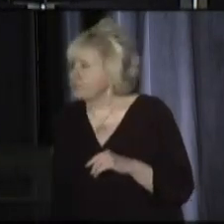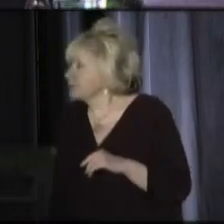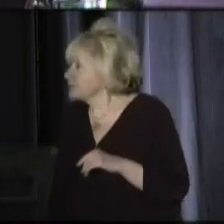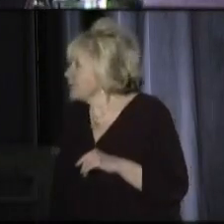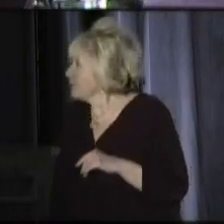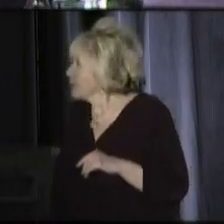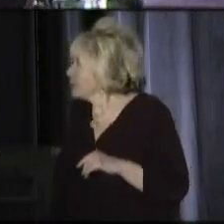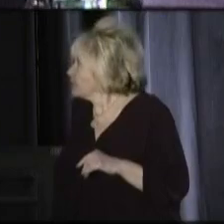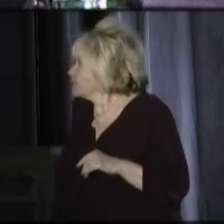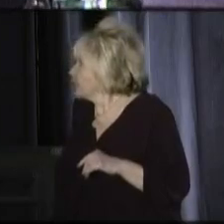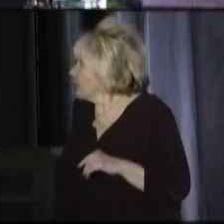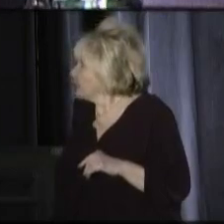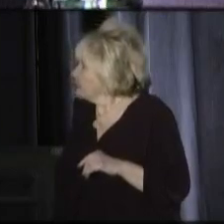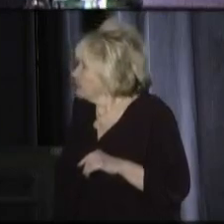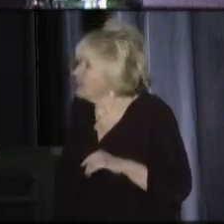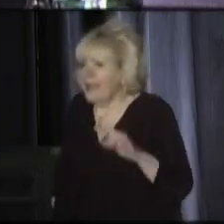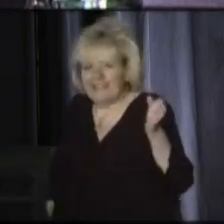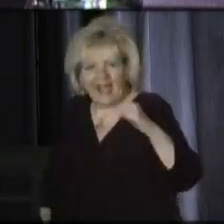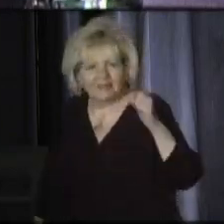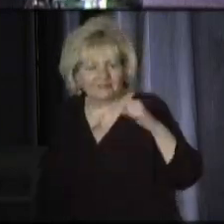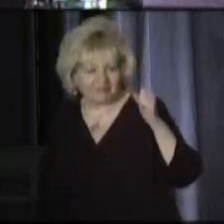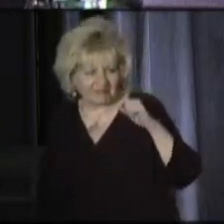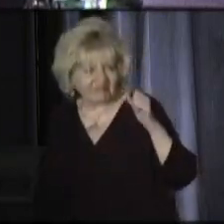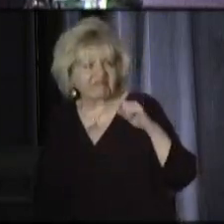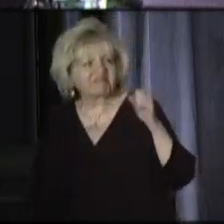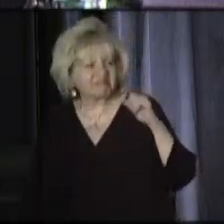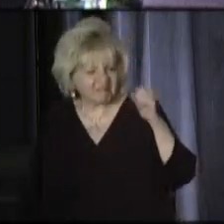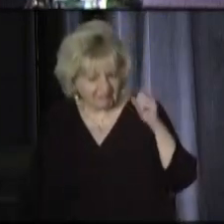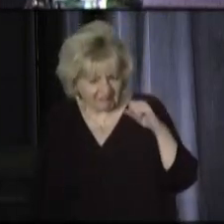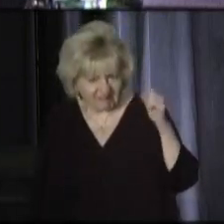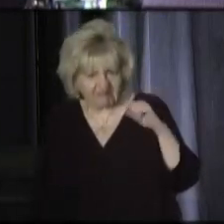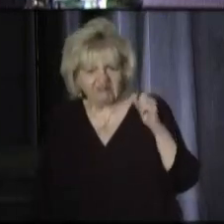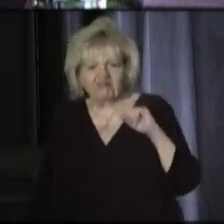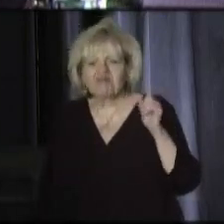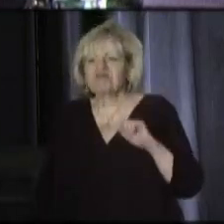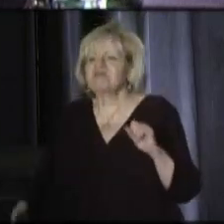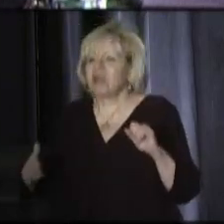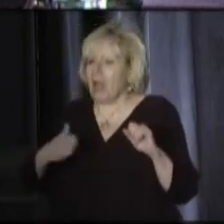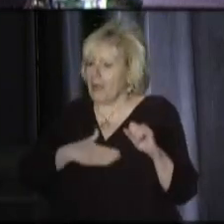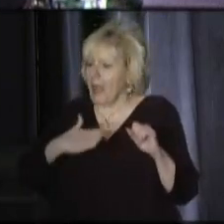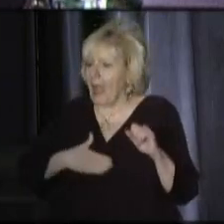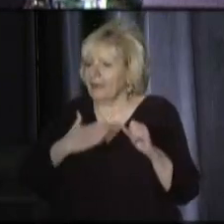books. What I was studying was dance, breaking and